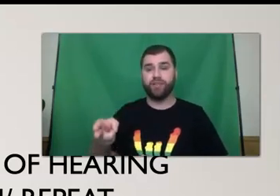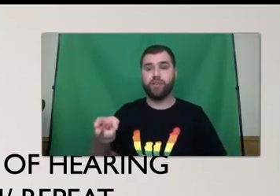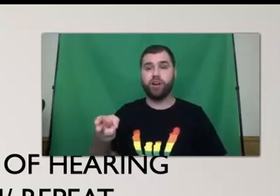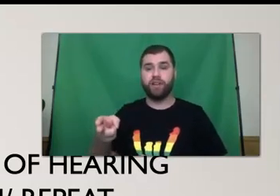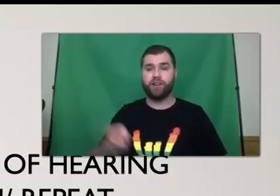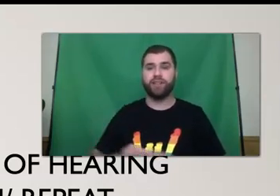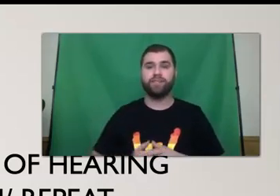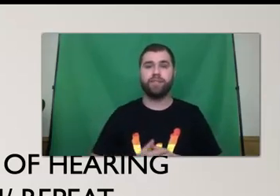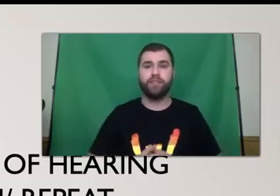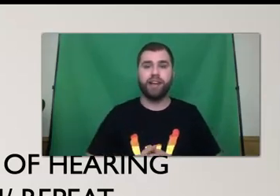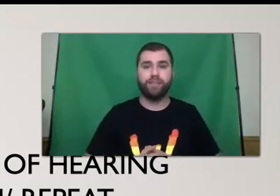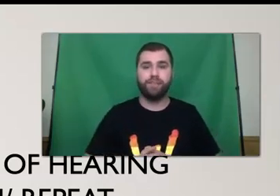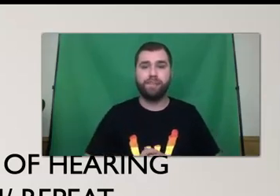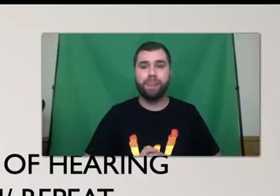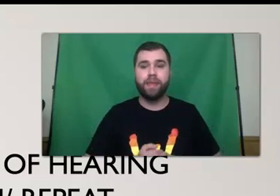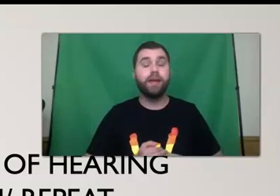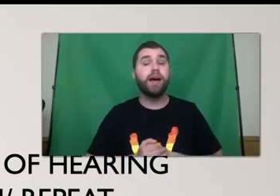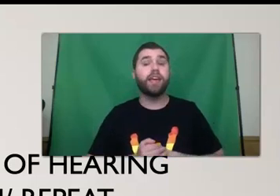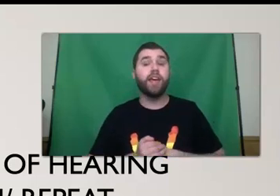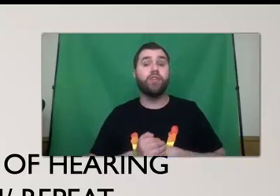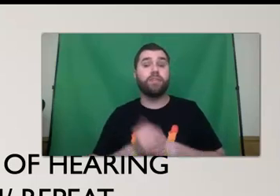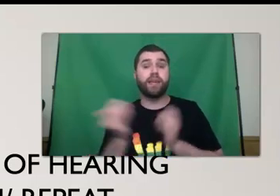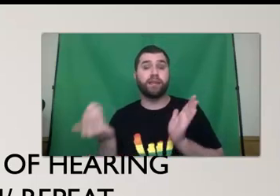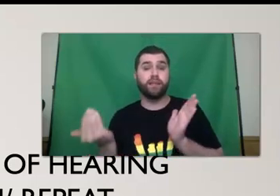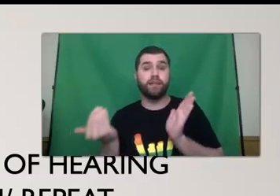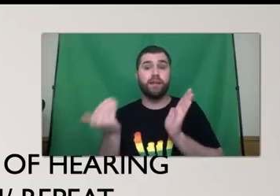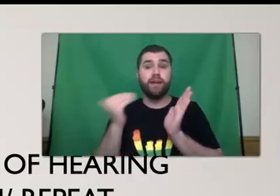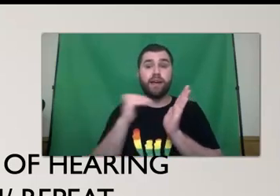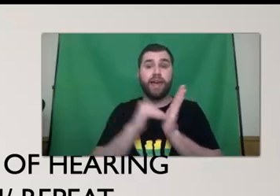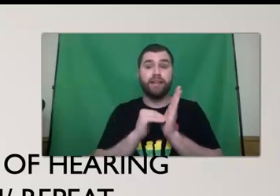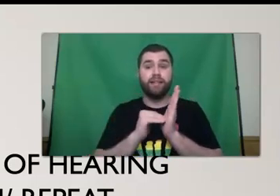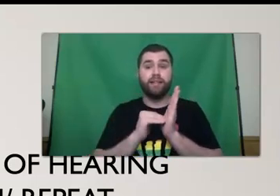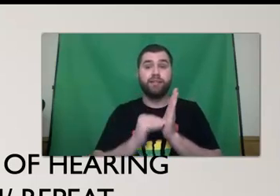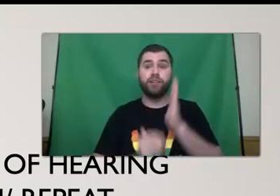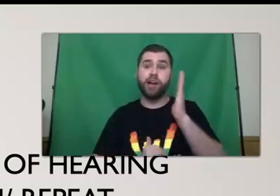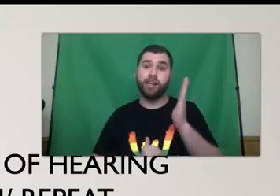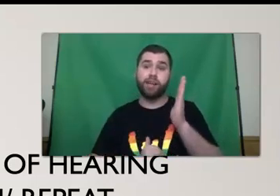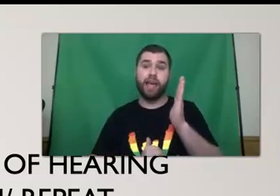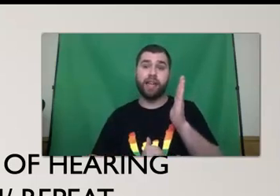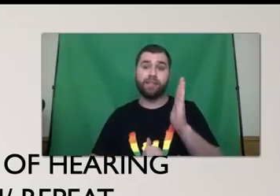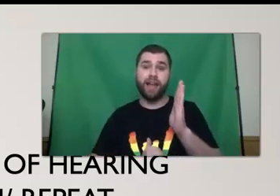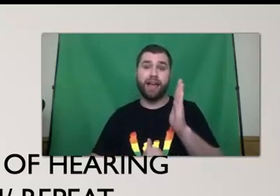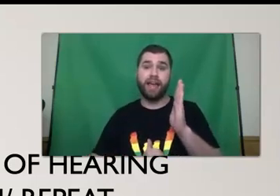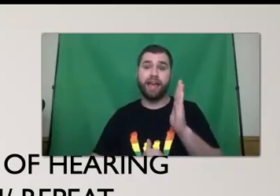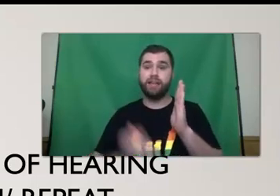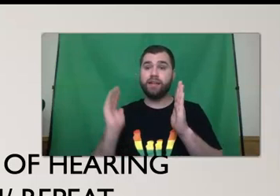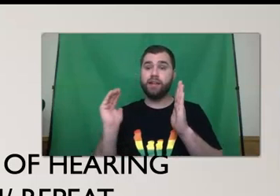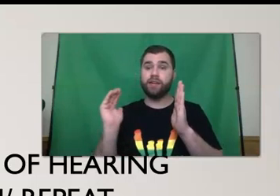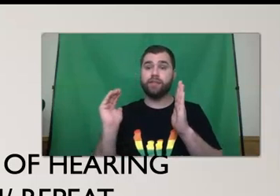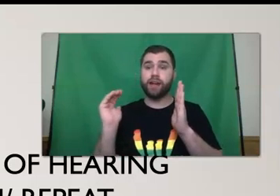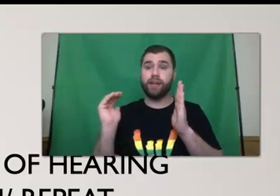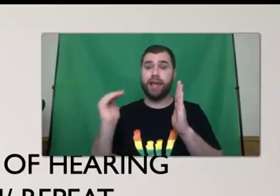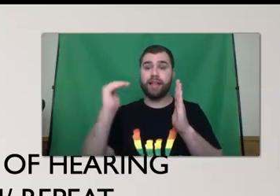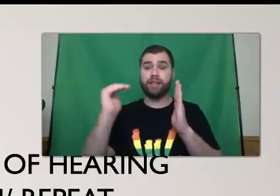H. Hard of hearing. Good job. Again or repeat. Again. So your non-dominant hand is a flat hand. And